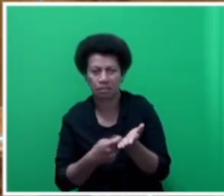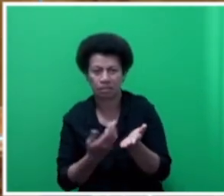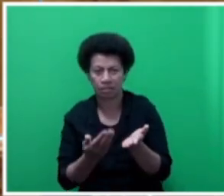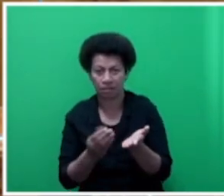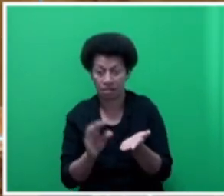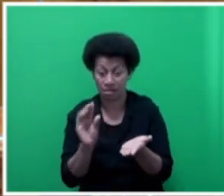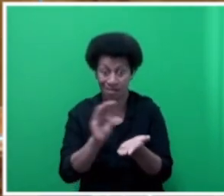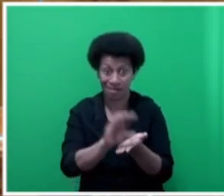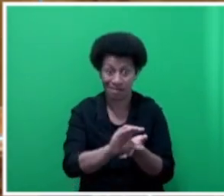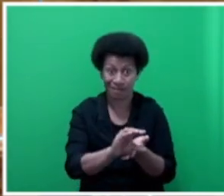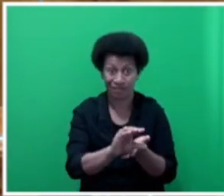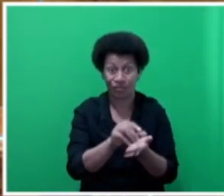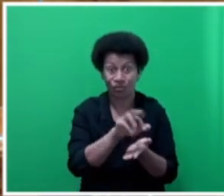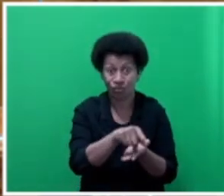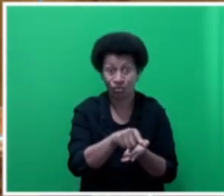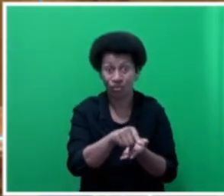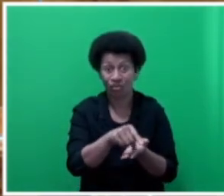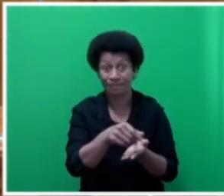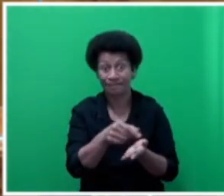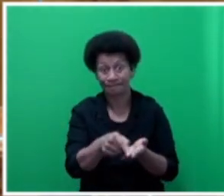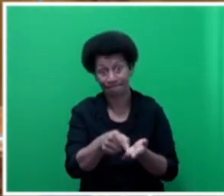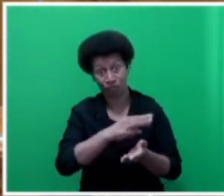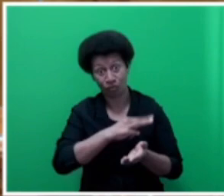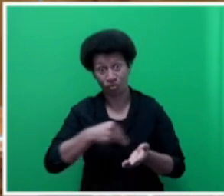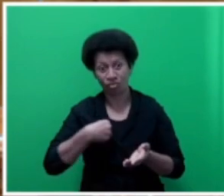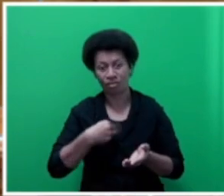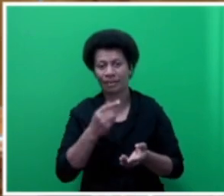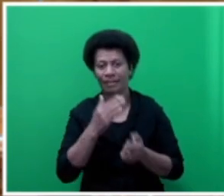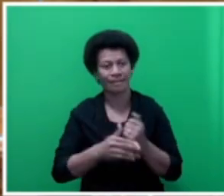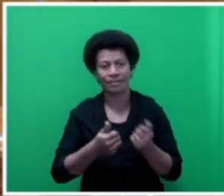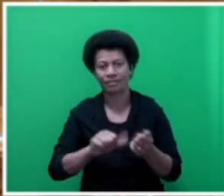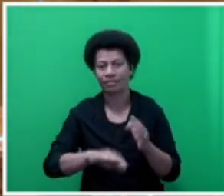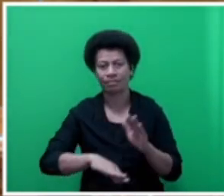under expenditure is around $500 million annually, sir.